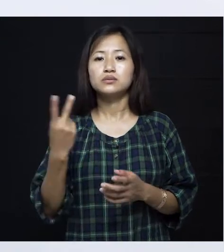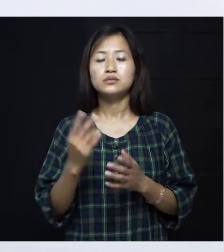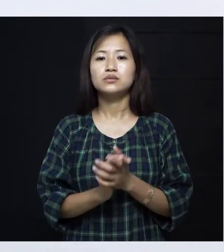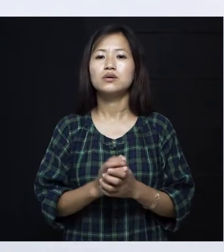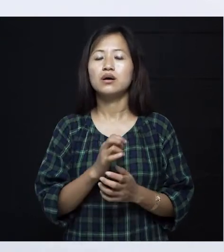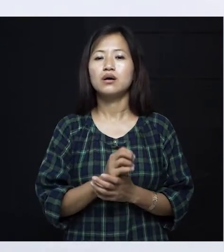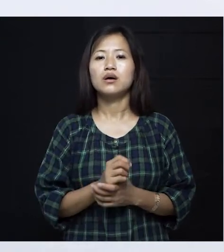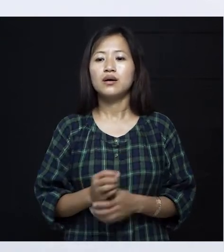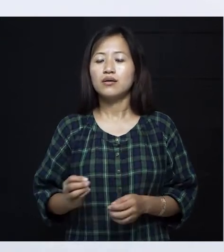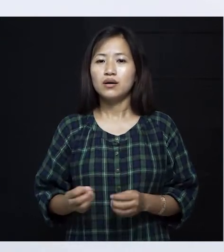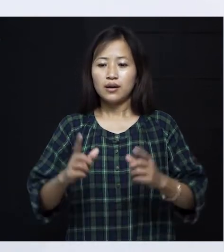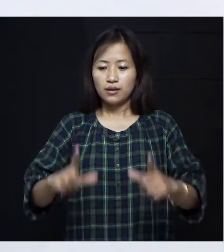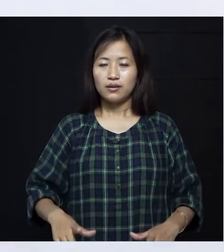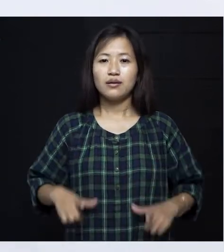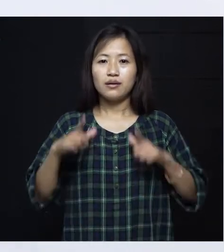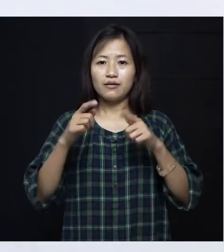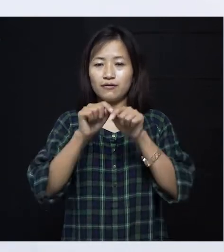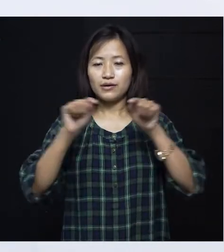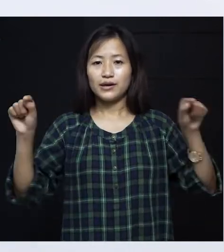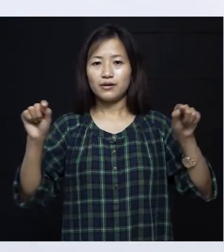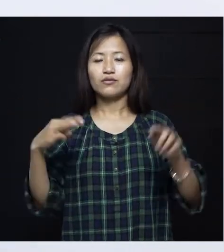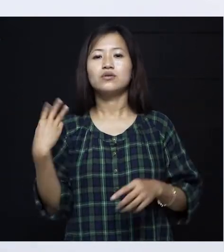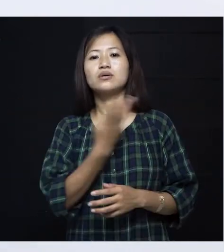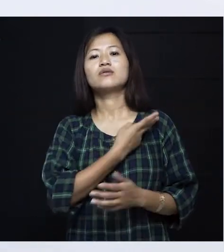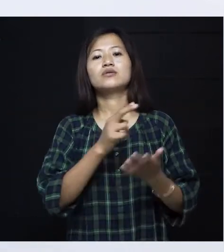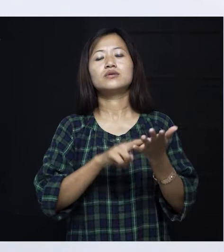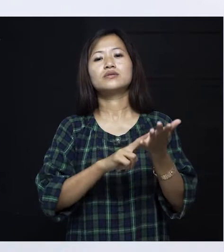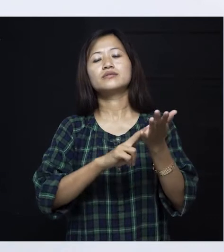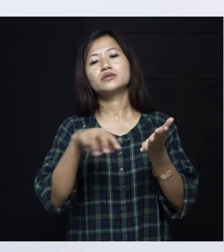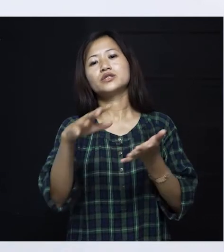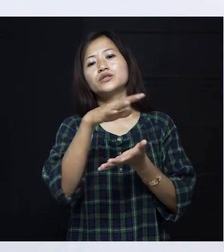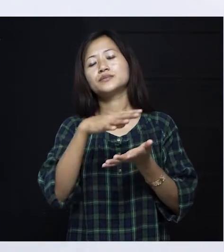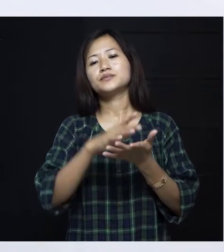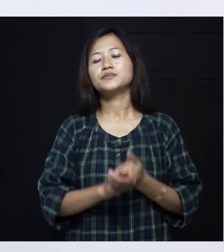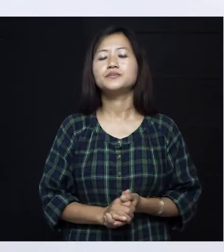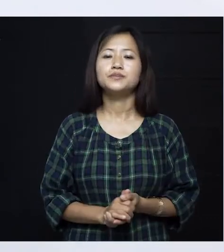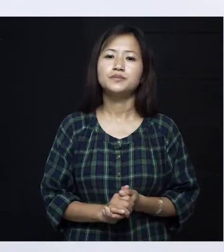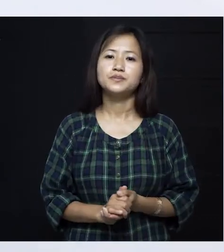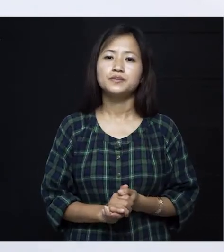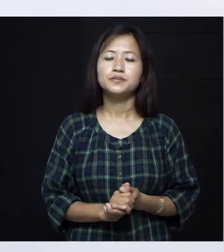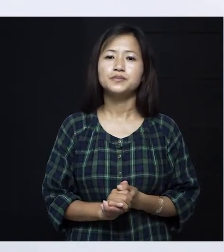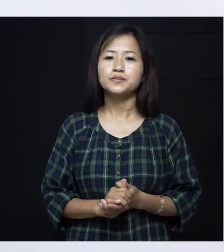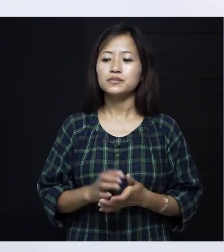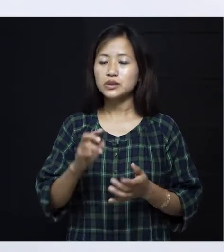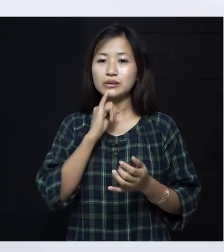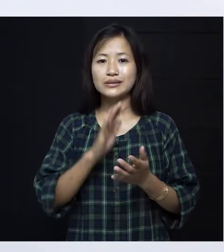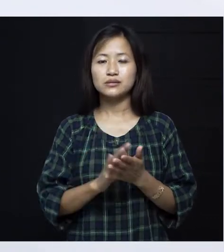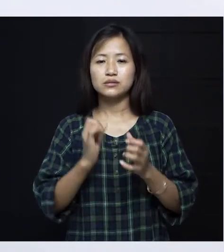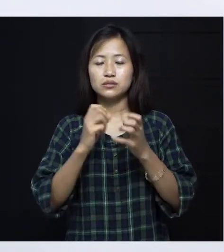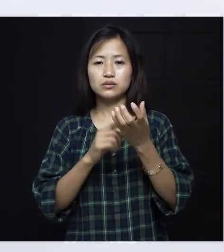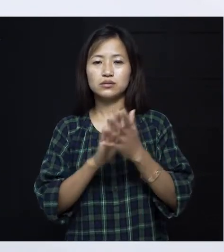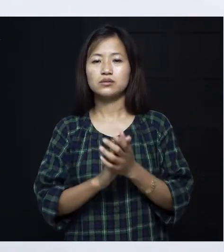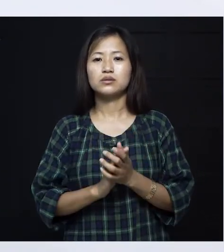called as the lifeline of our nation, okay? Transport and communication are considered as the